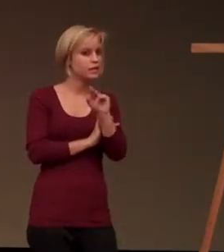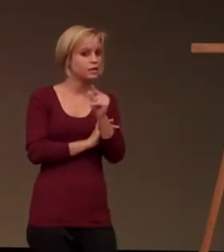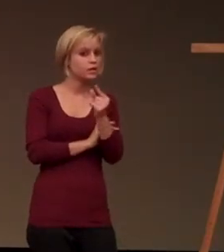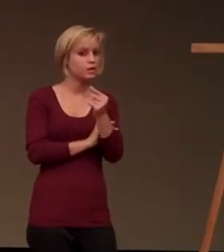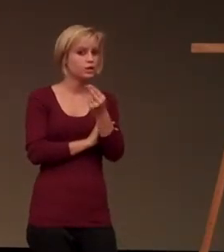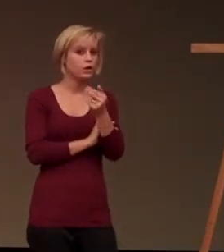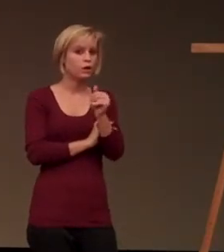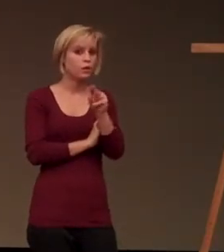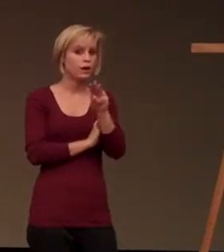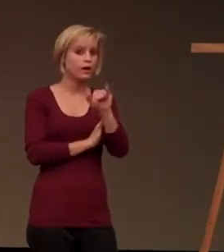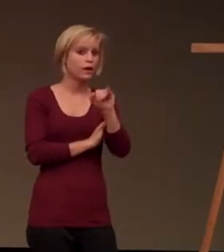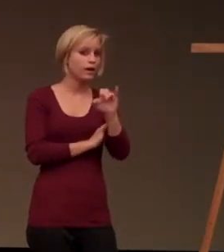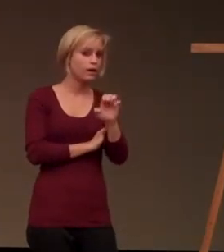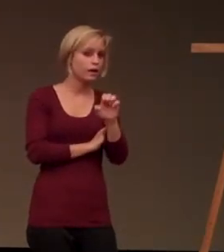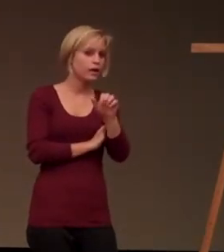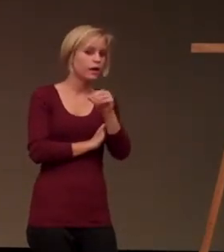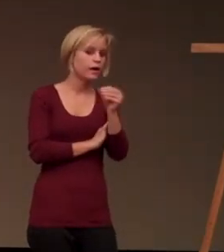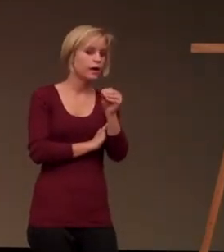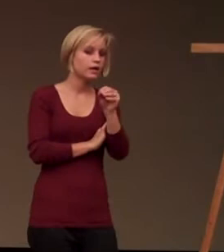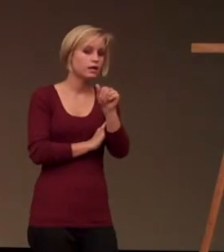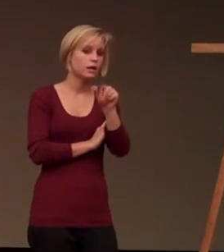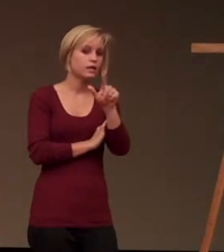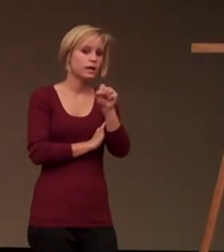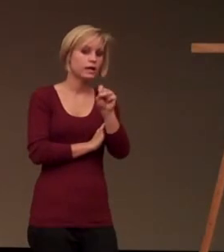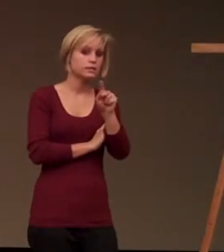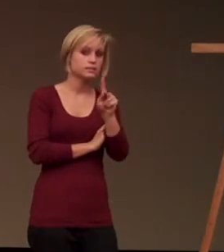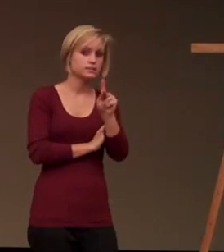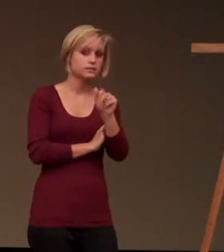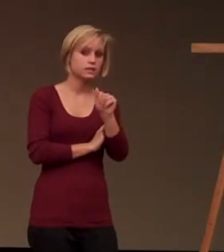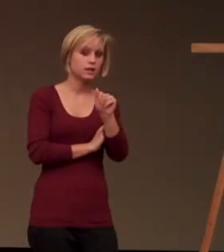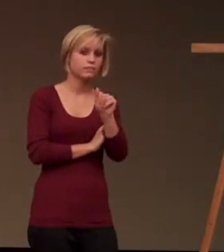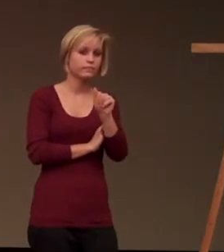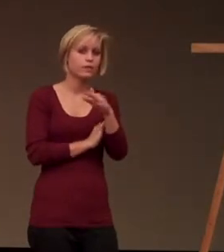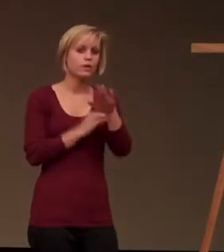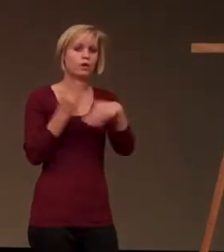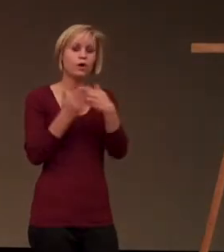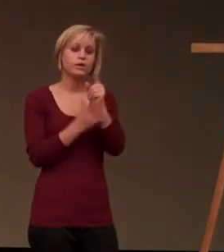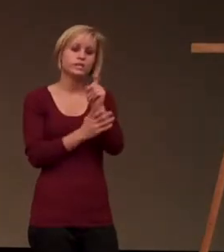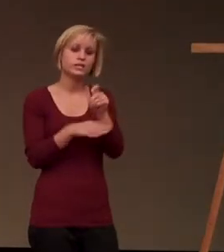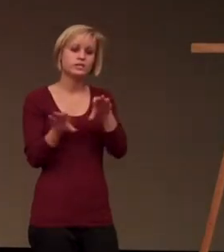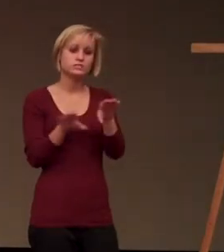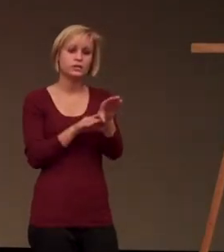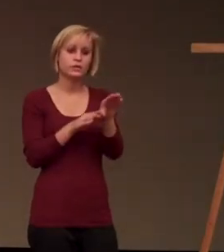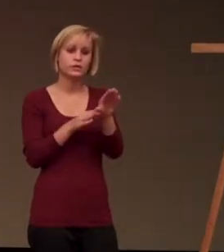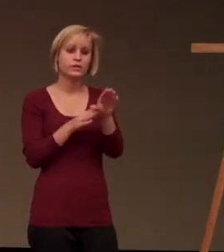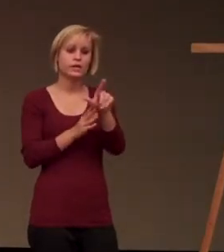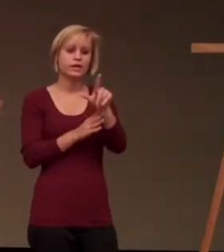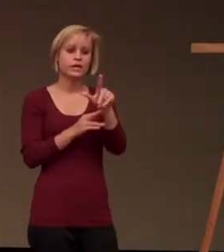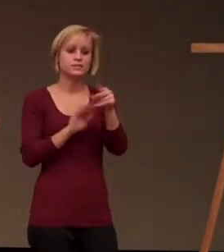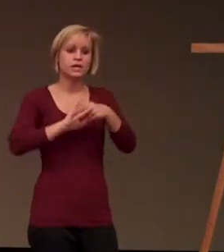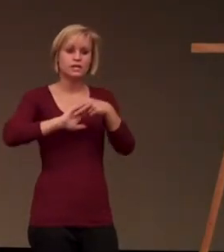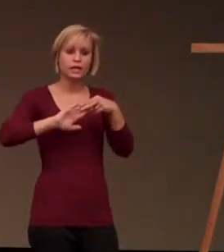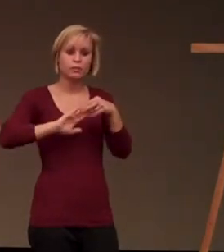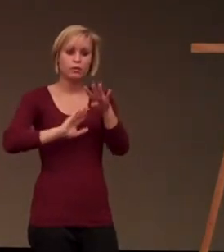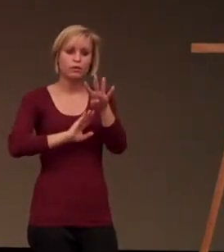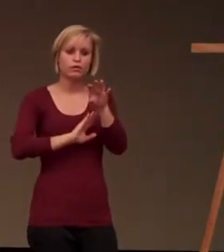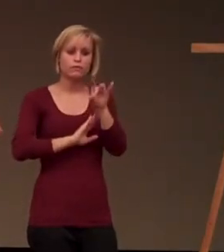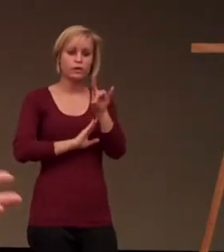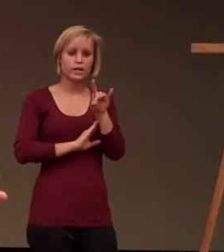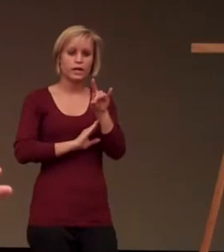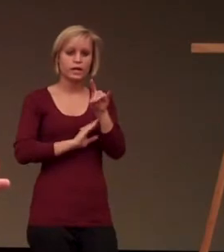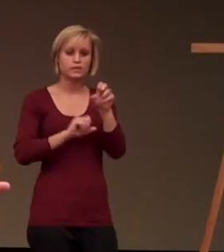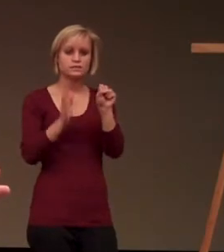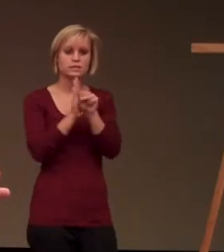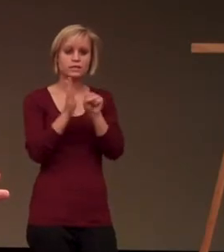to do is label the 48 states, and I will give you 10